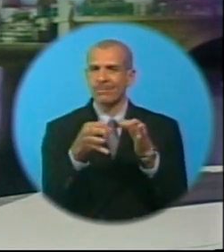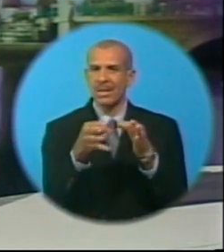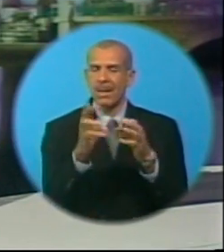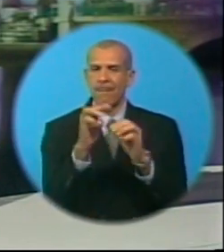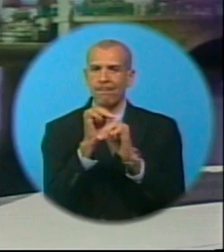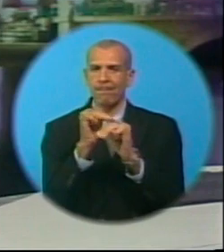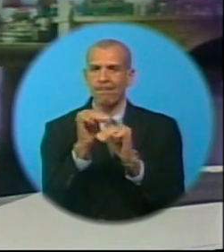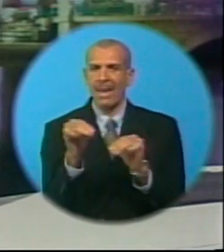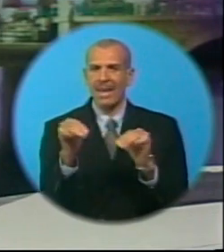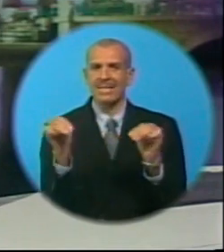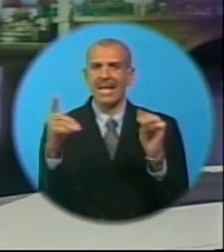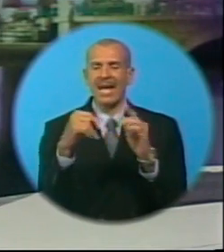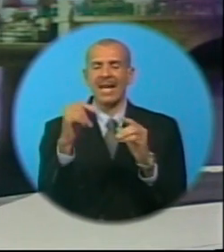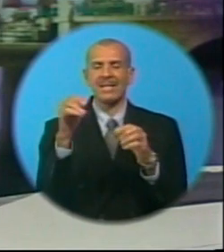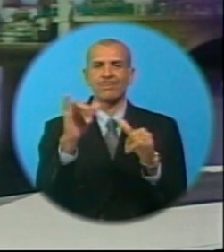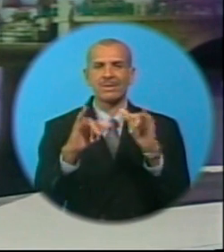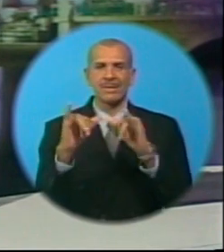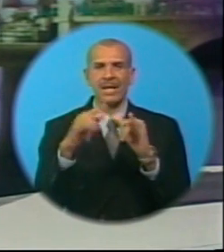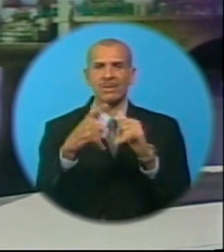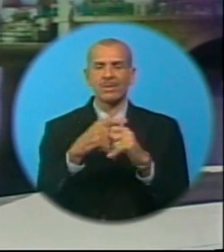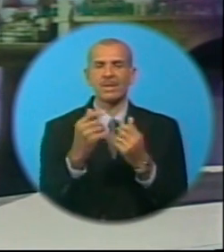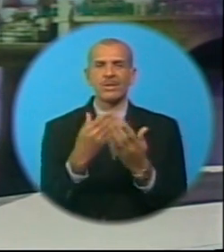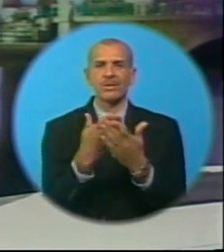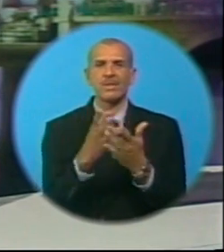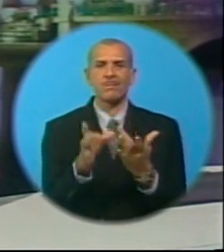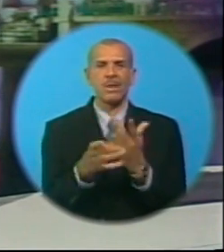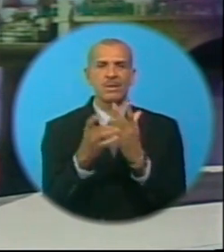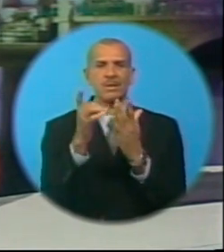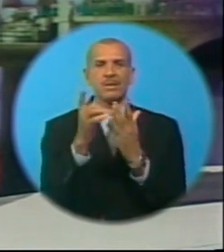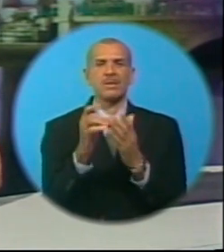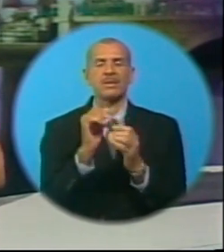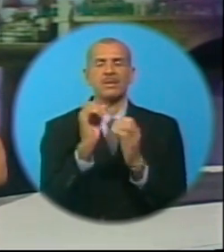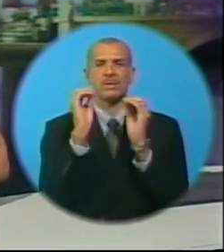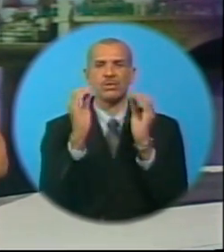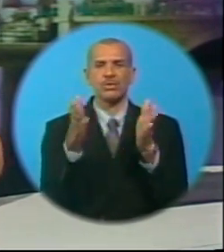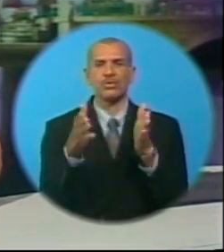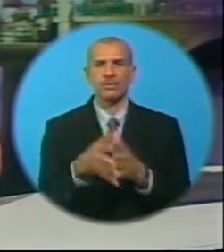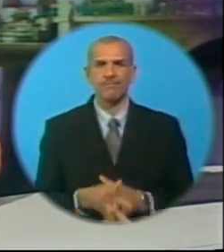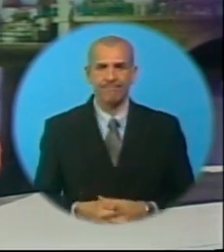maths and science by introducing specialist teachers.